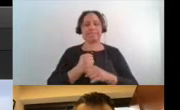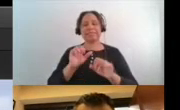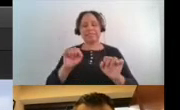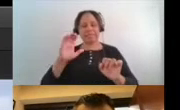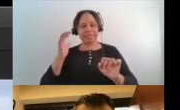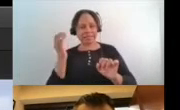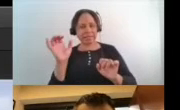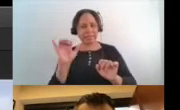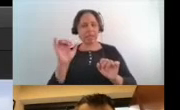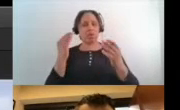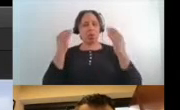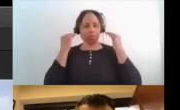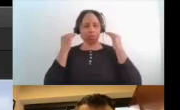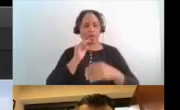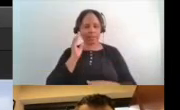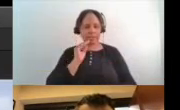experience, and